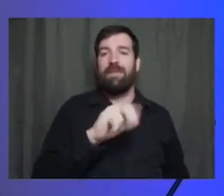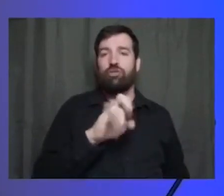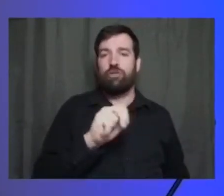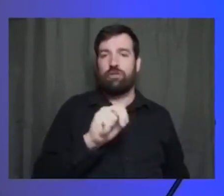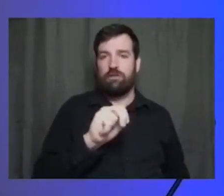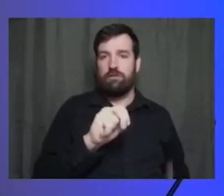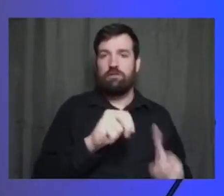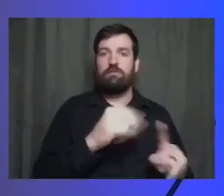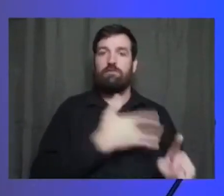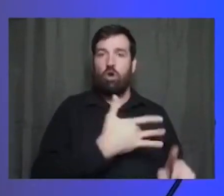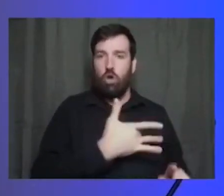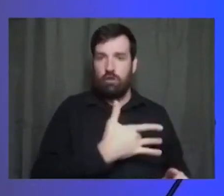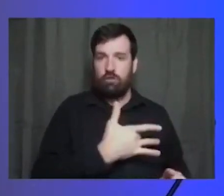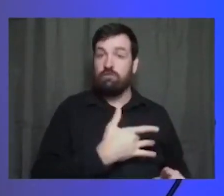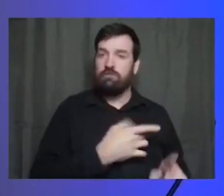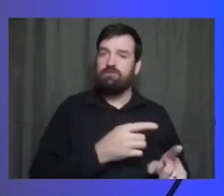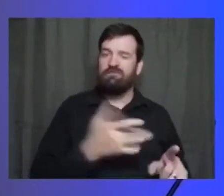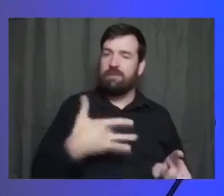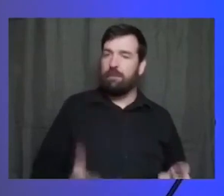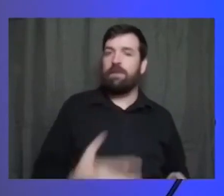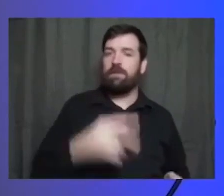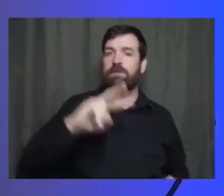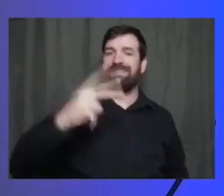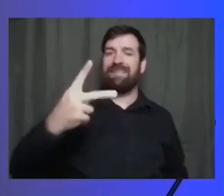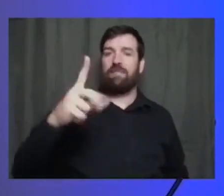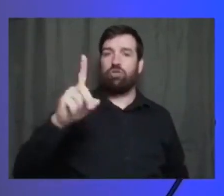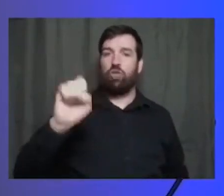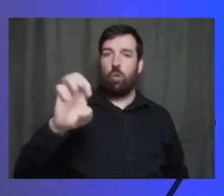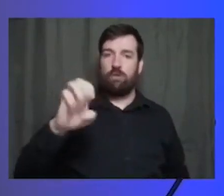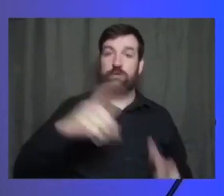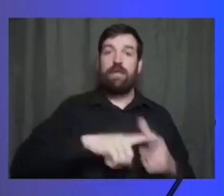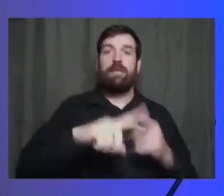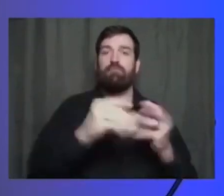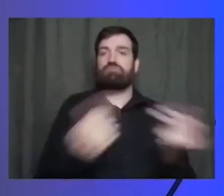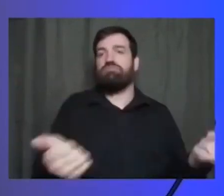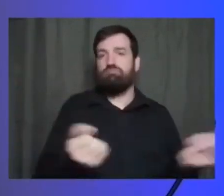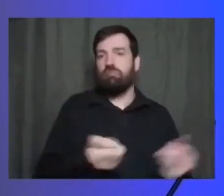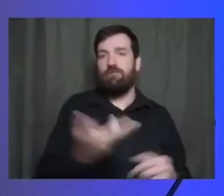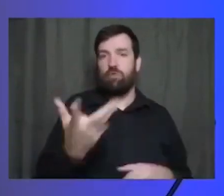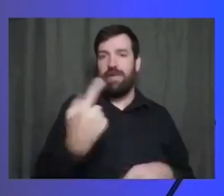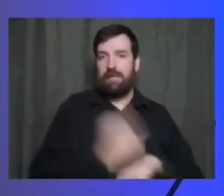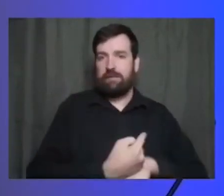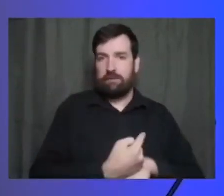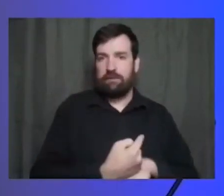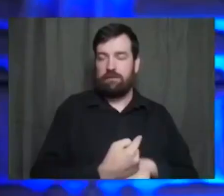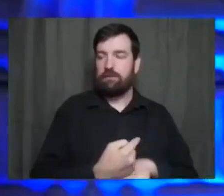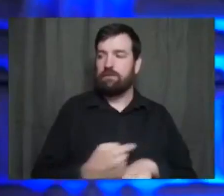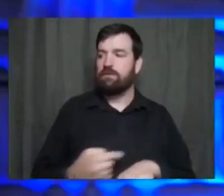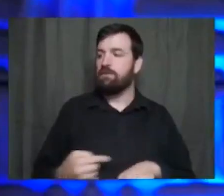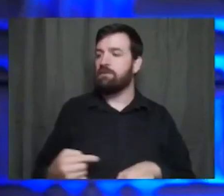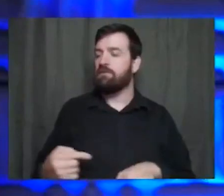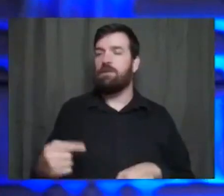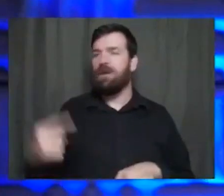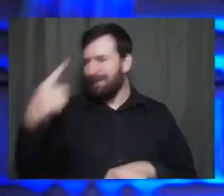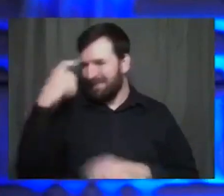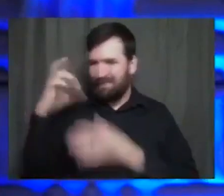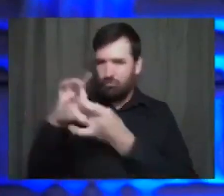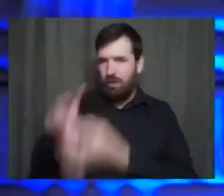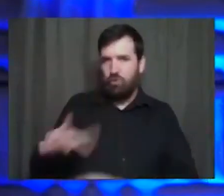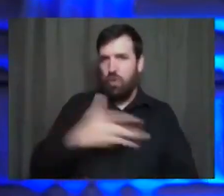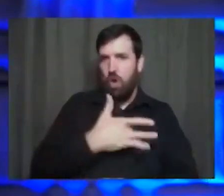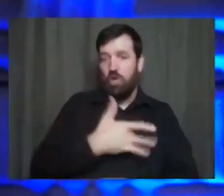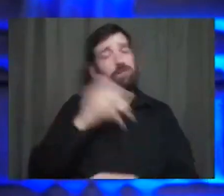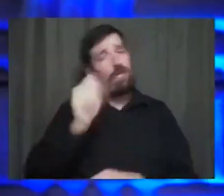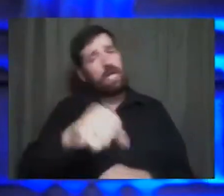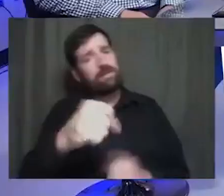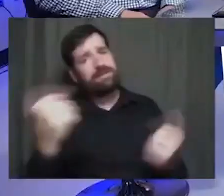of the vaccine that resolves within a few days. I think it's because it's got the heart, and it just Yeah. sounds scary. But I think when you're well a said. parent.